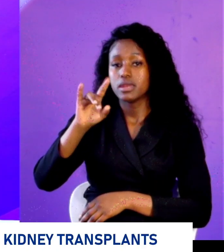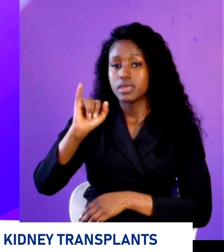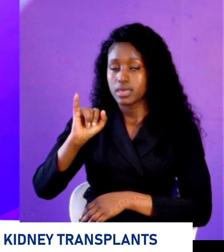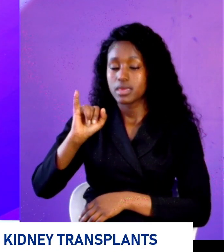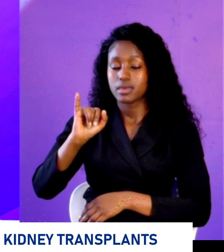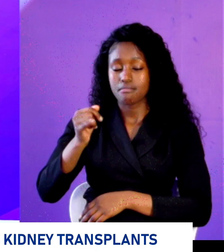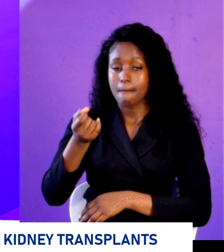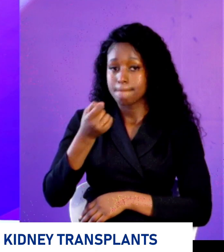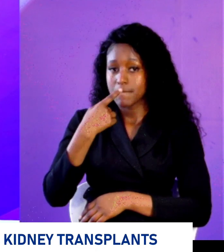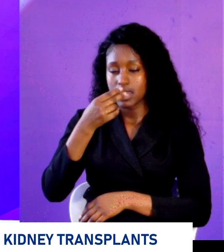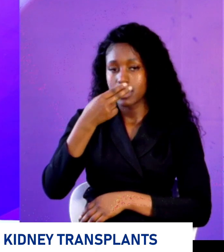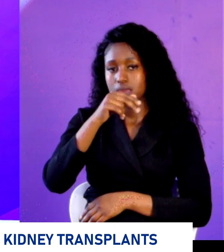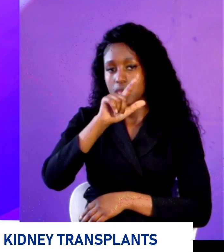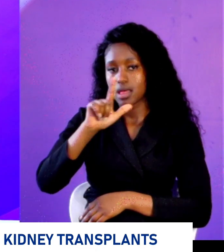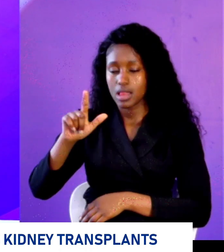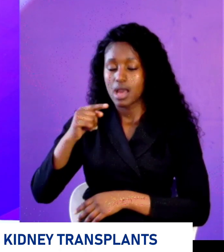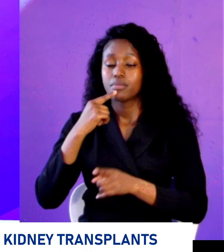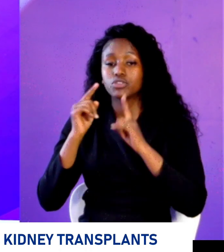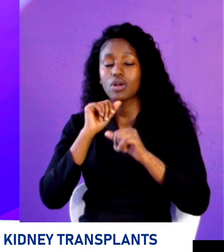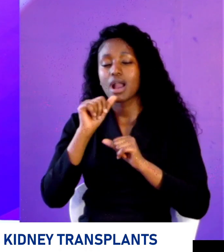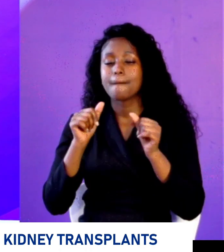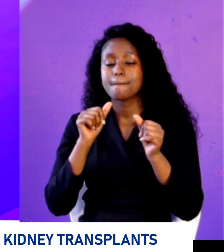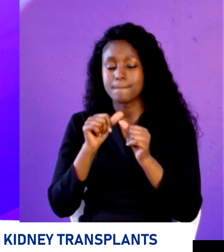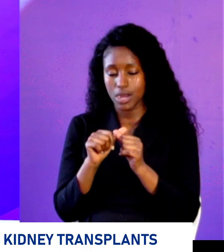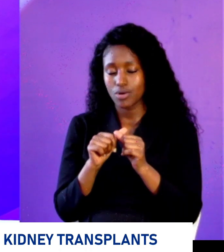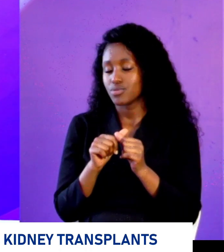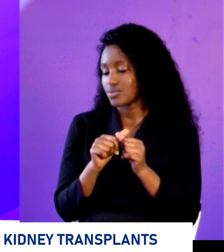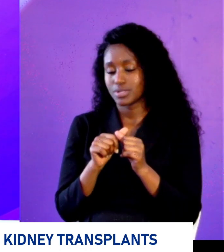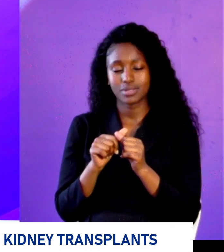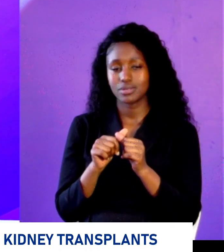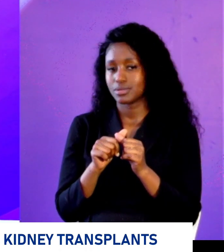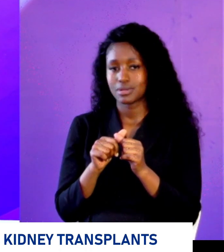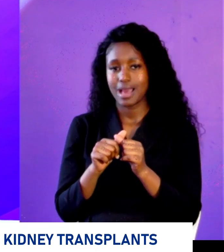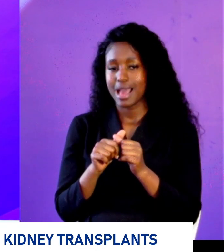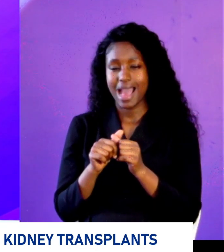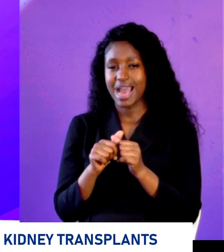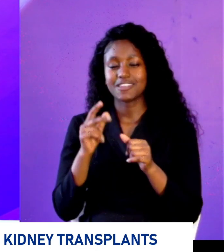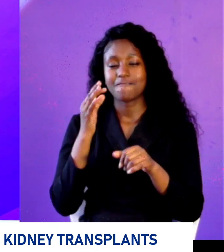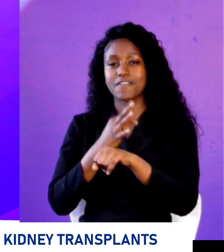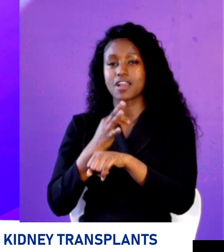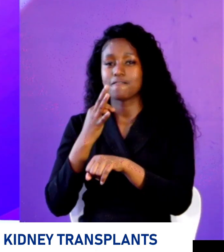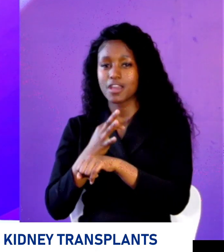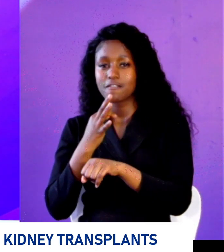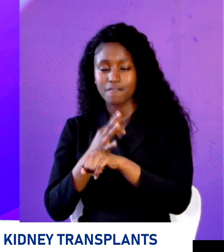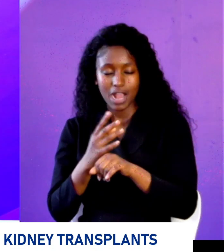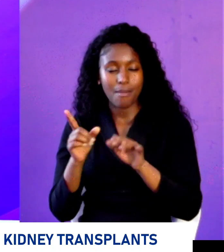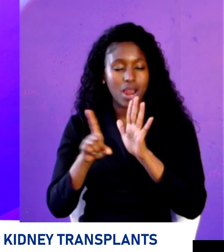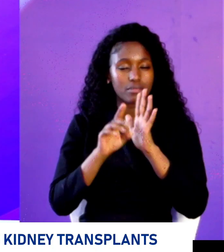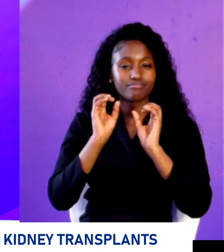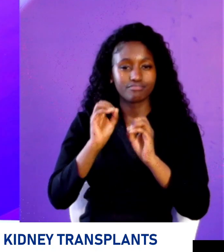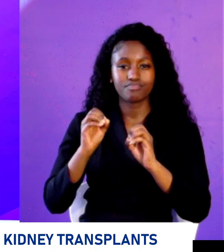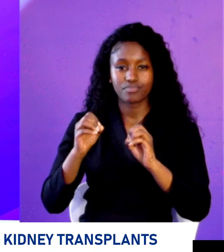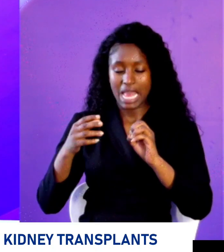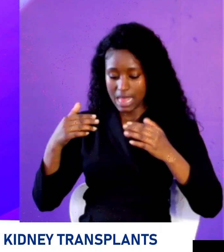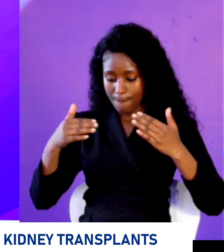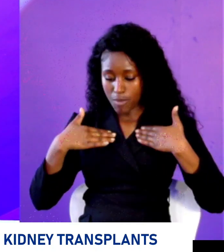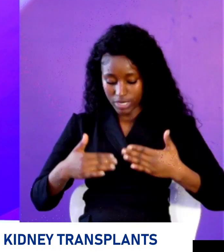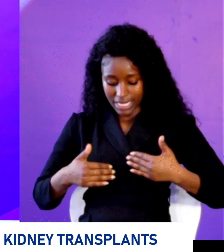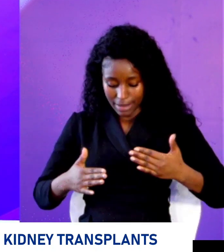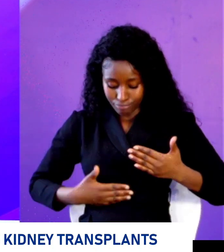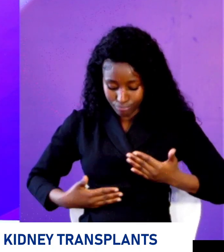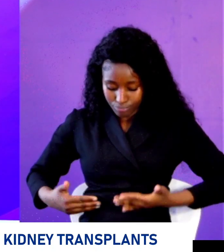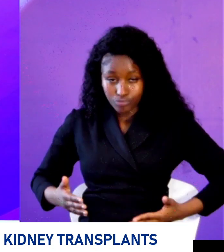has refuted allegations of illicit organ trafficking, insisting that no